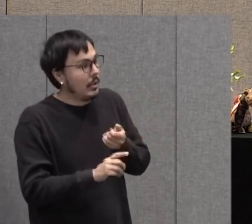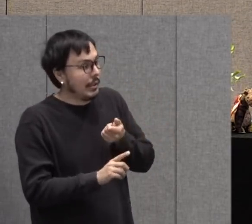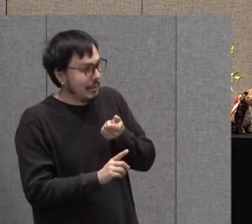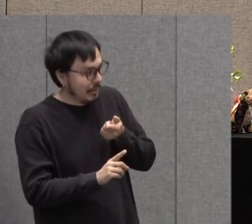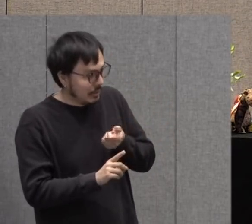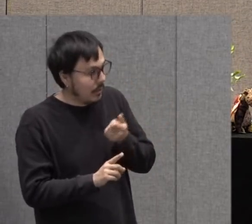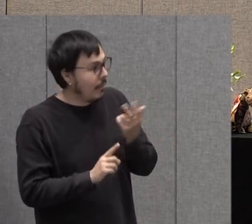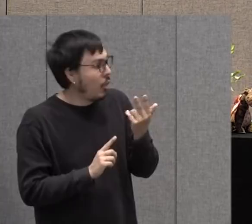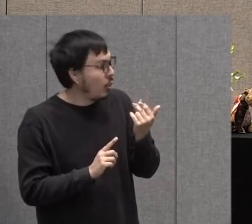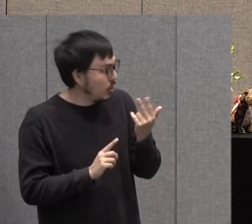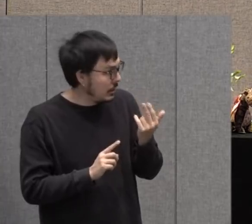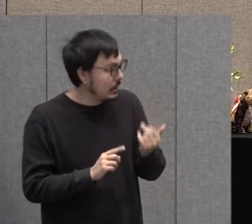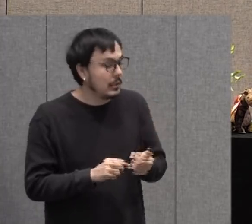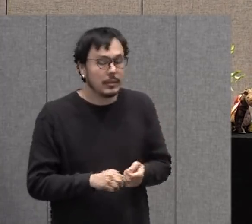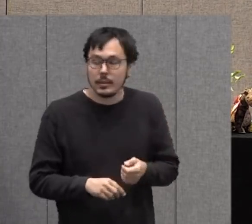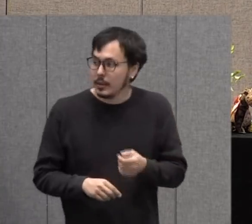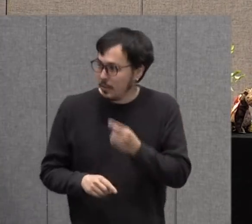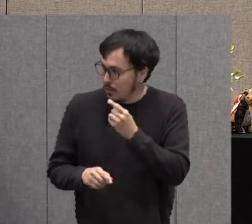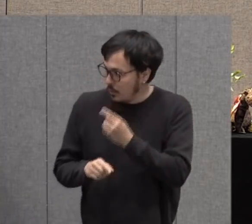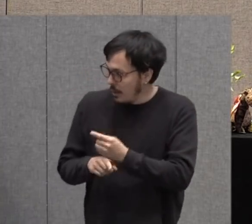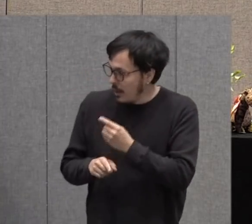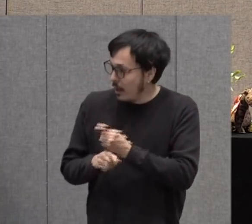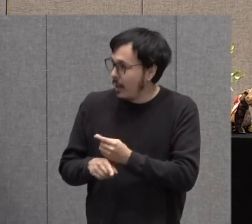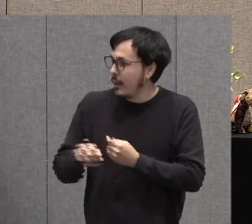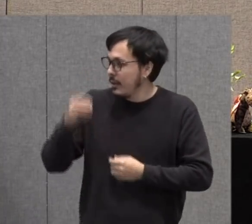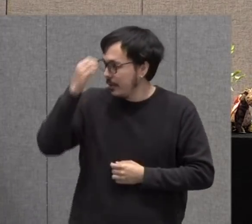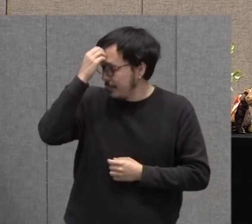13. right? 13.